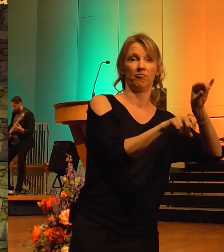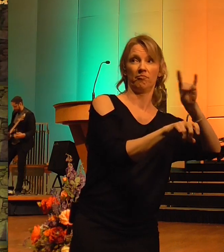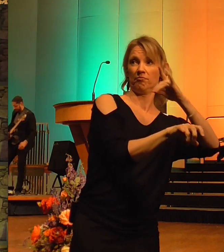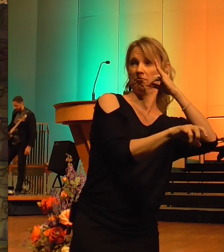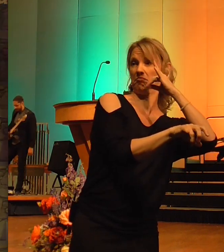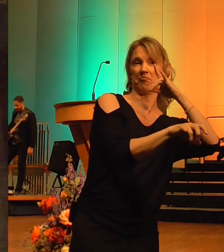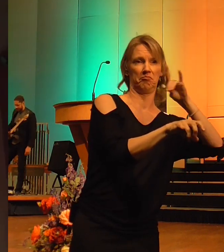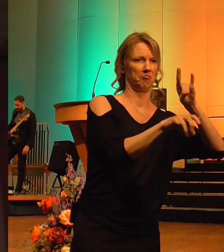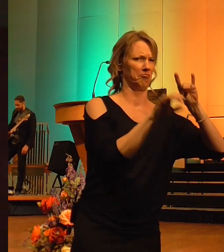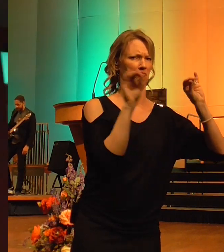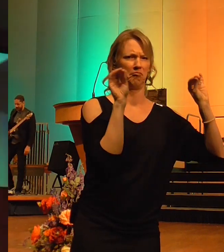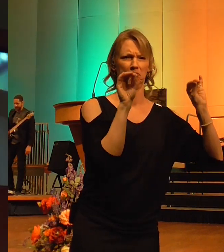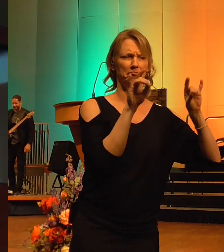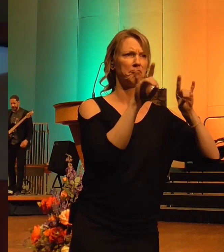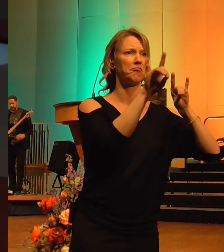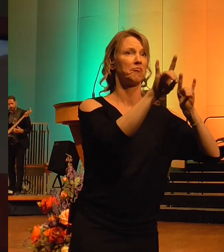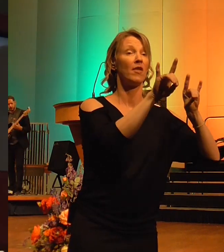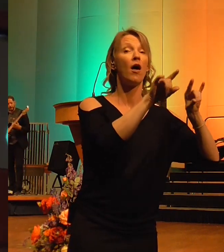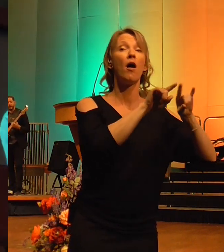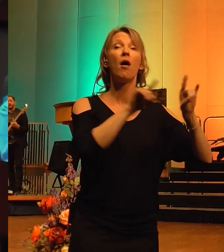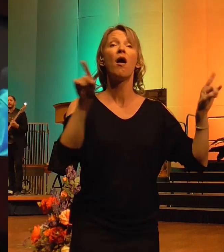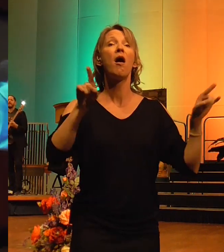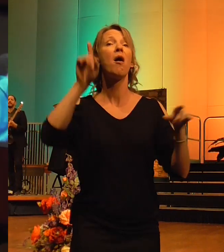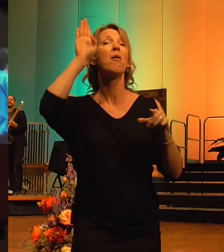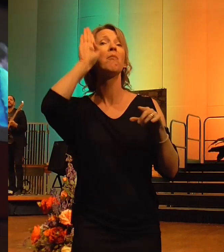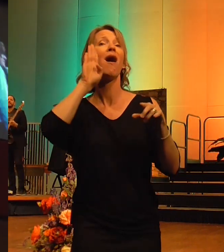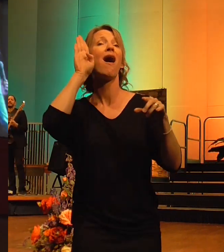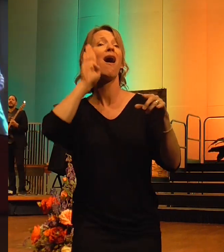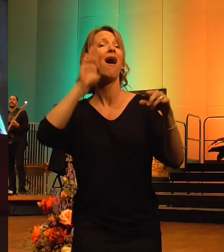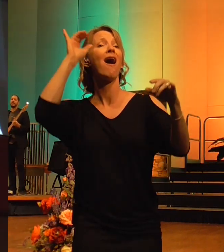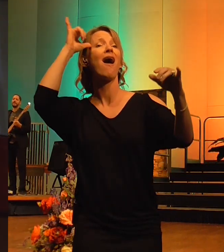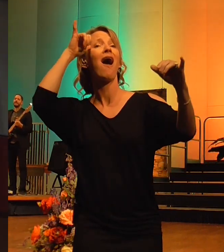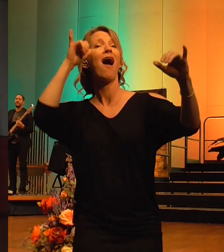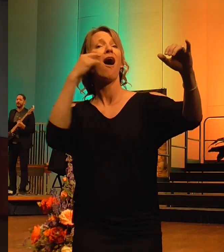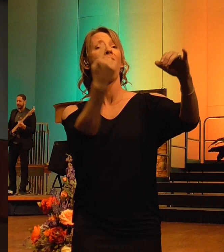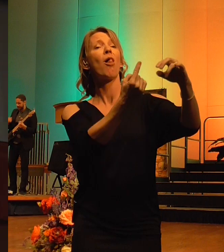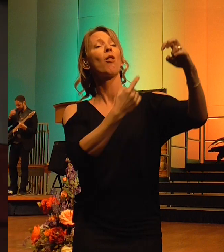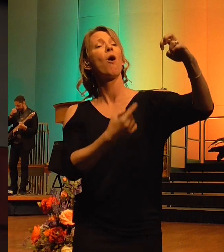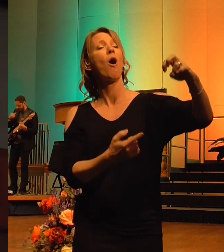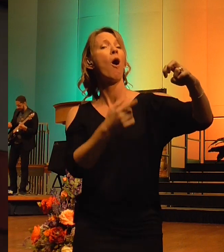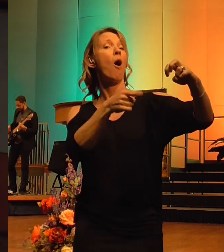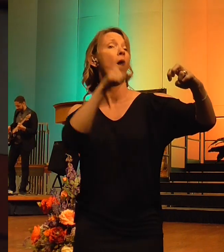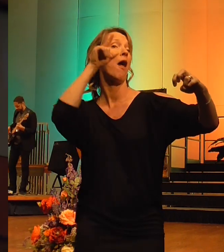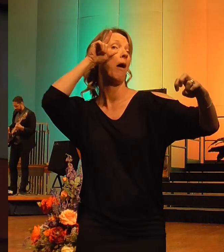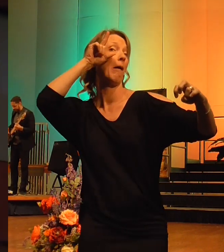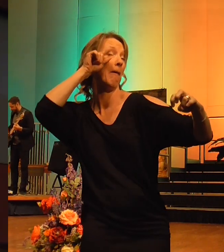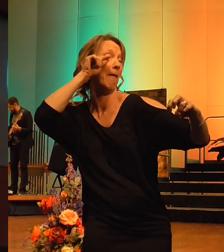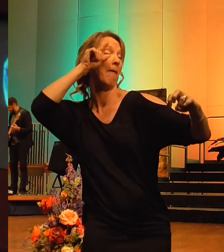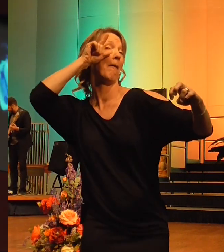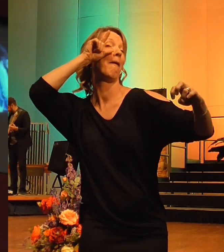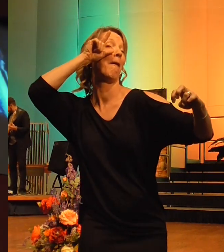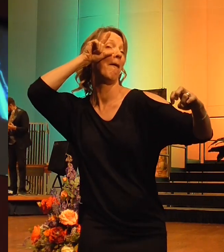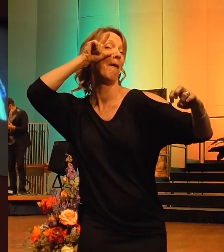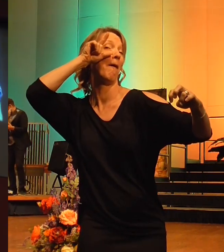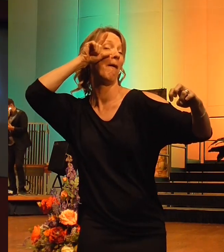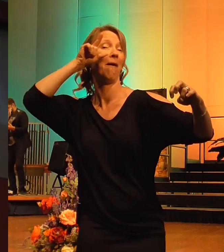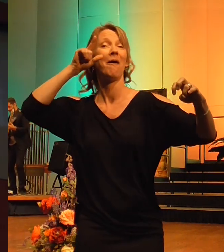by. But a little brown maverick is winking its